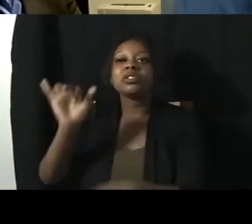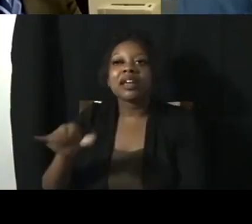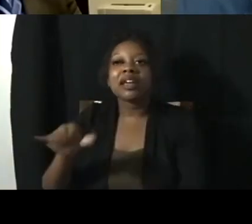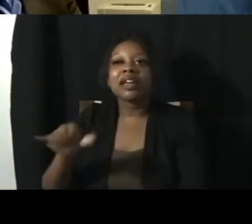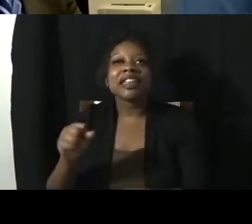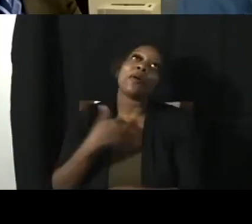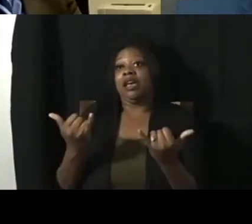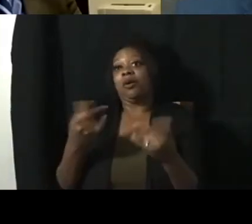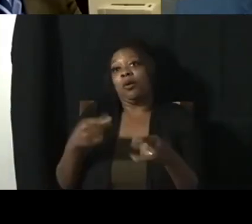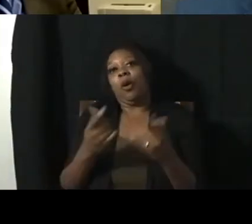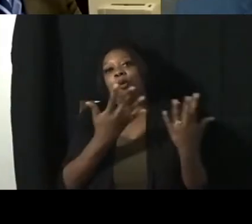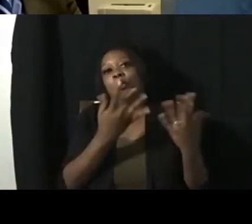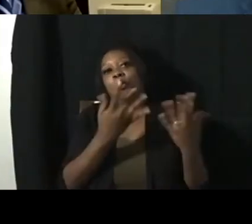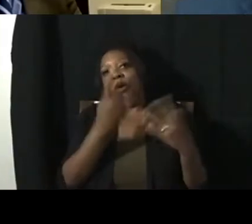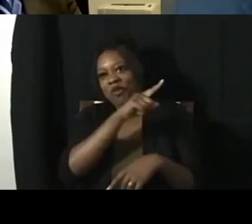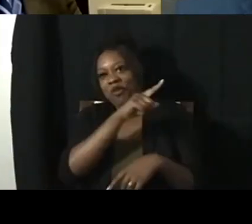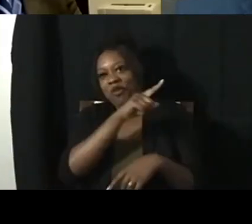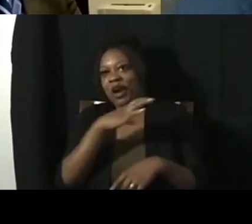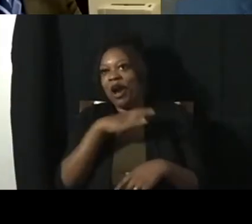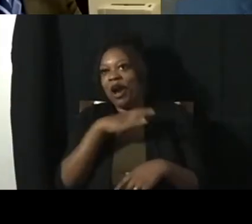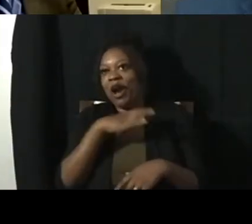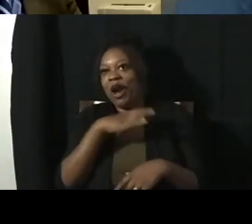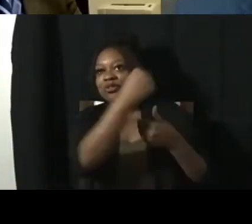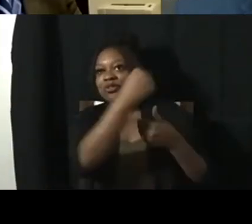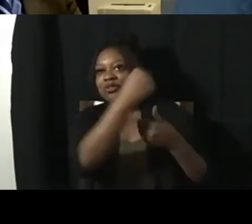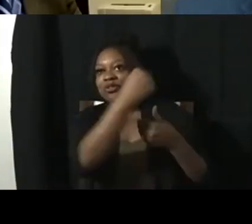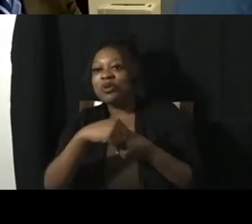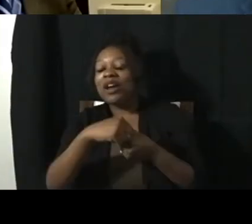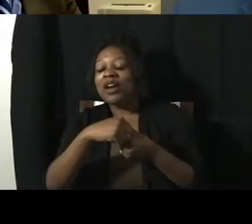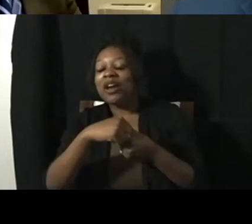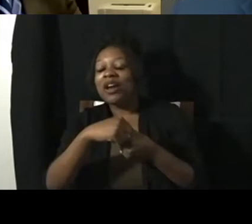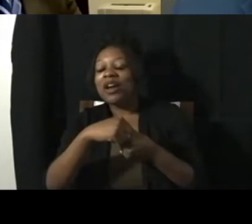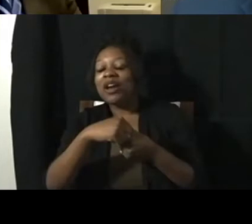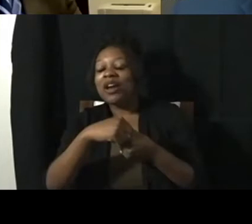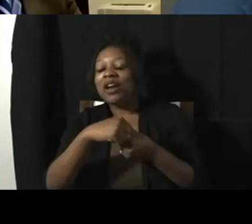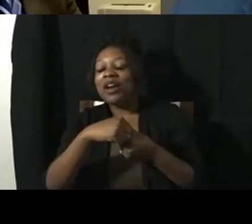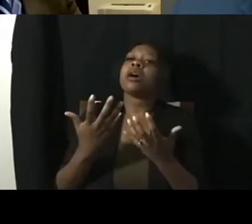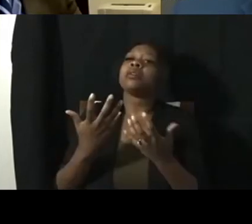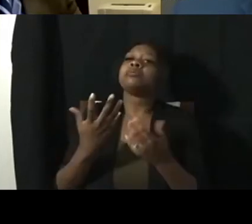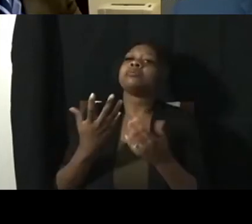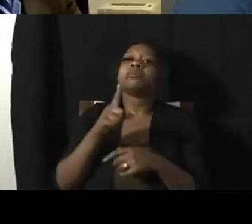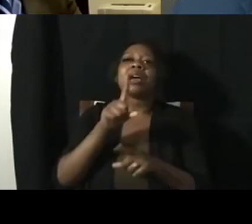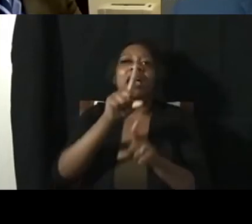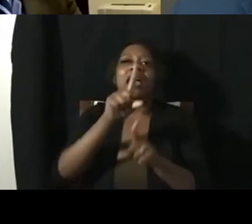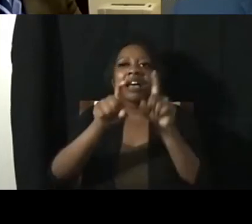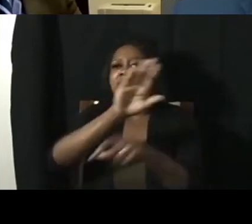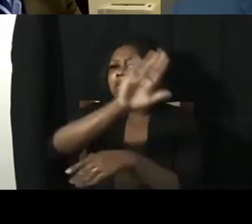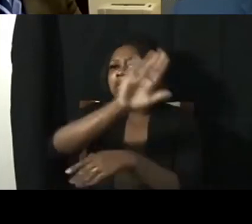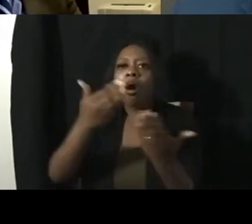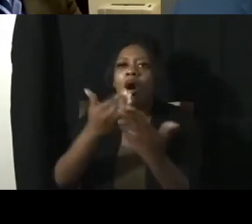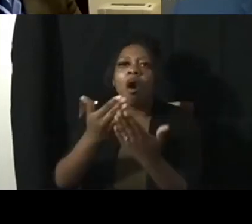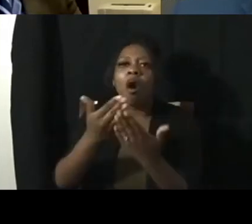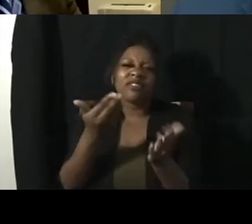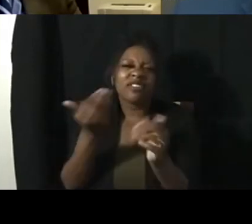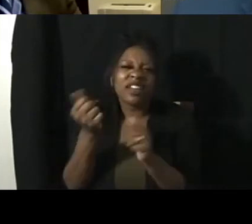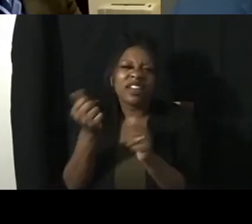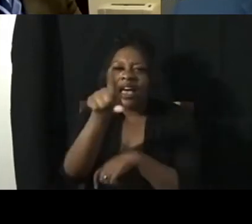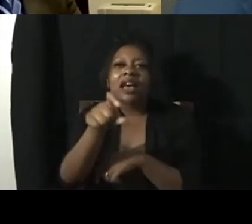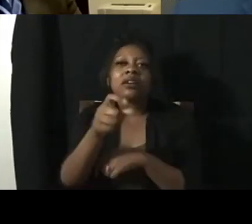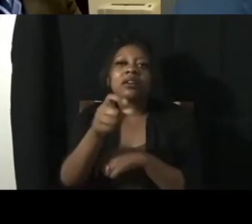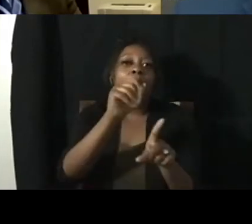those difficult times. I do want to kind of quickly ask everyone here very quickly, for Mark, Craig, and